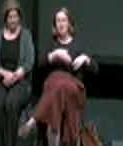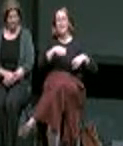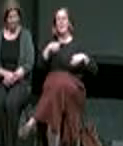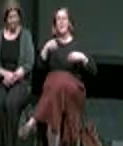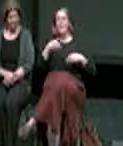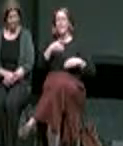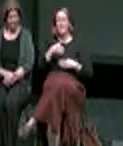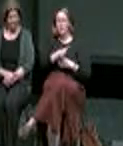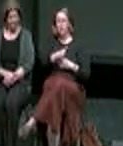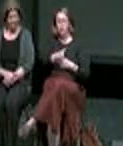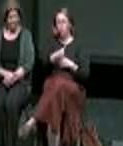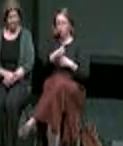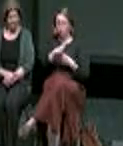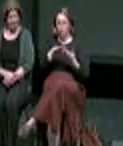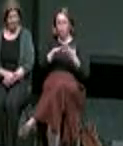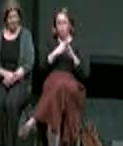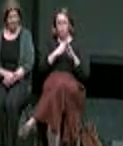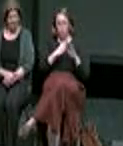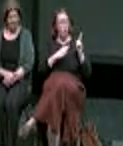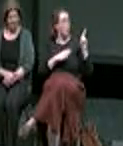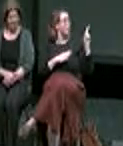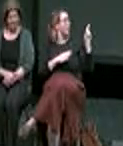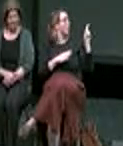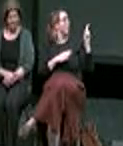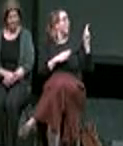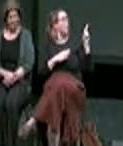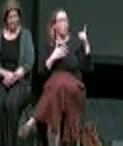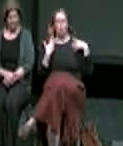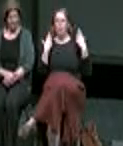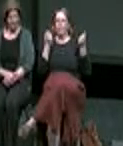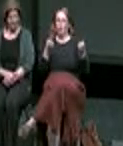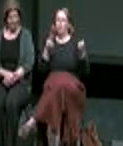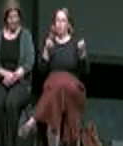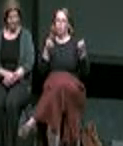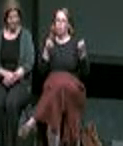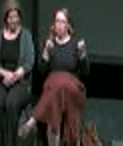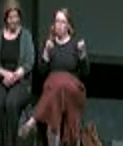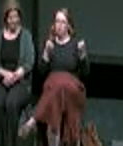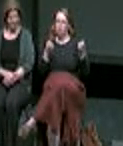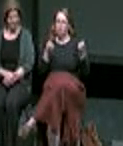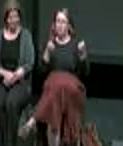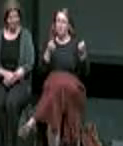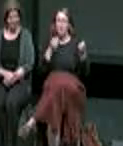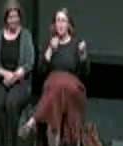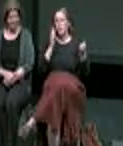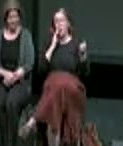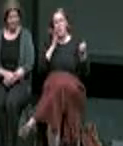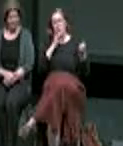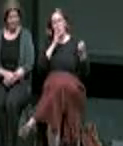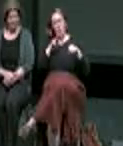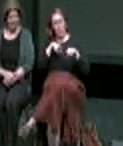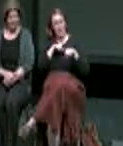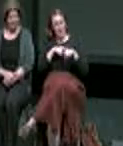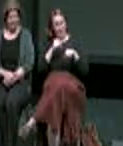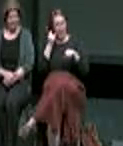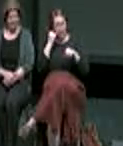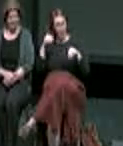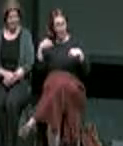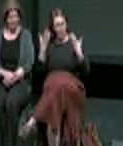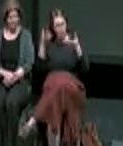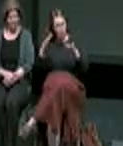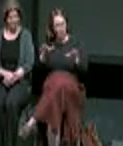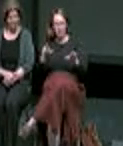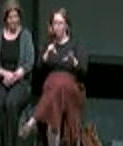fish community above that structure had recovered. Mother Nature, if we give her the chance, is